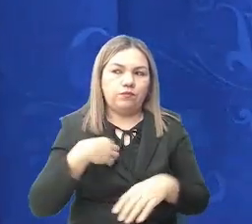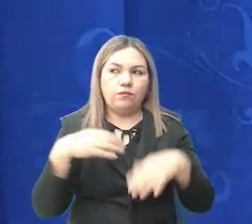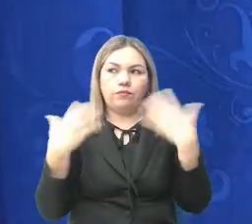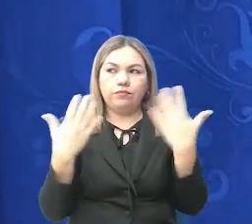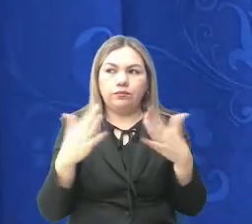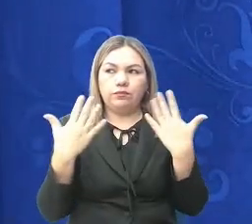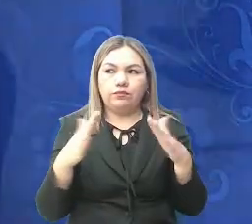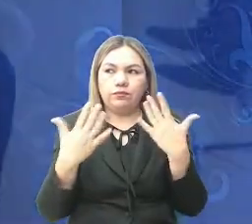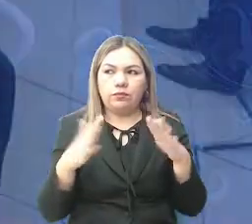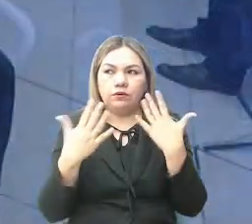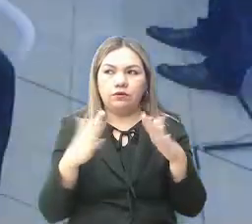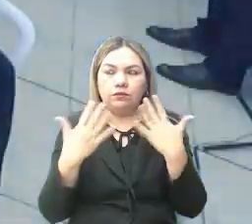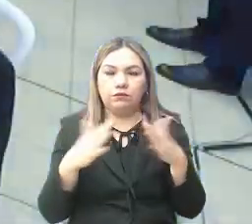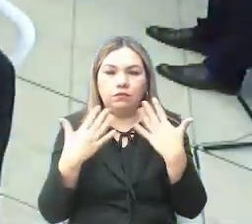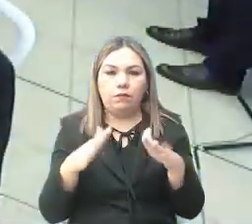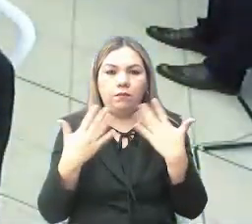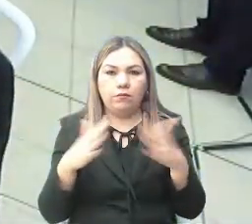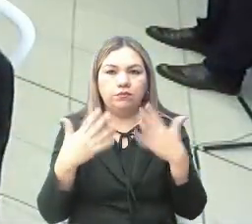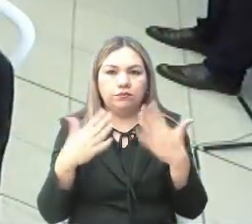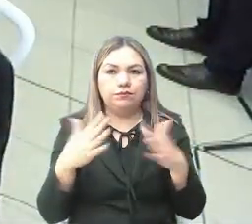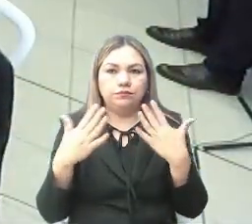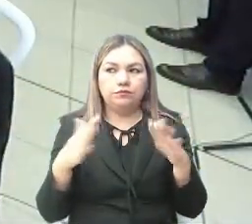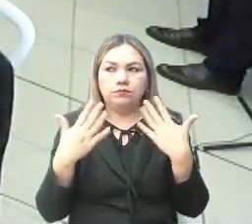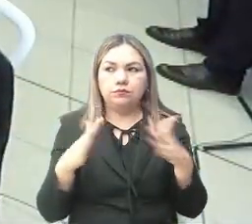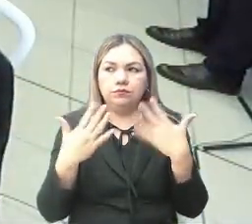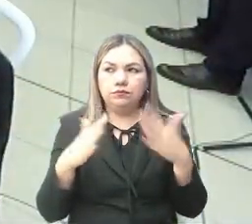How many of you give a great round of applause to the word?